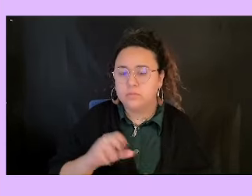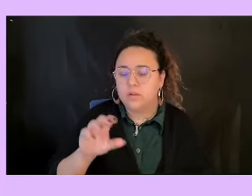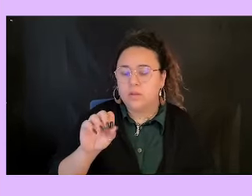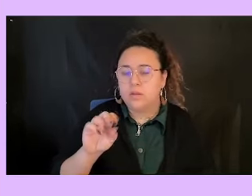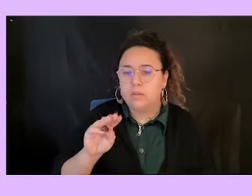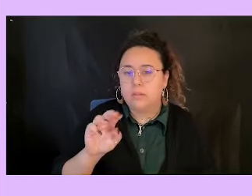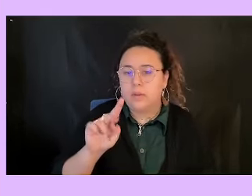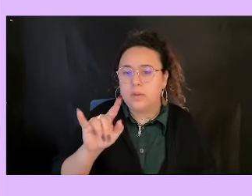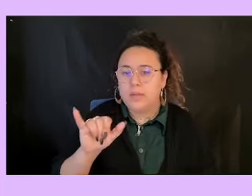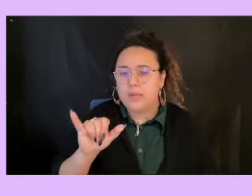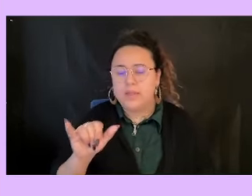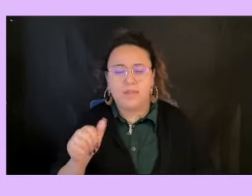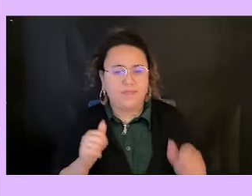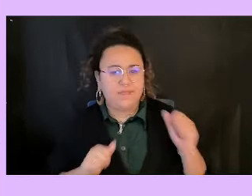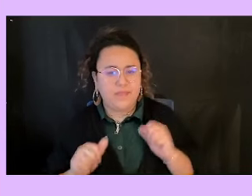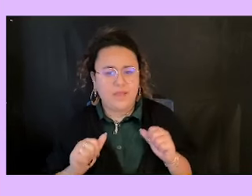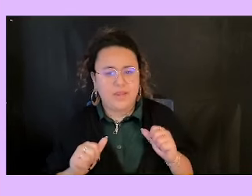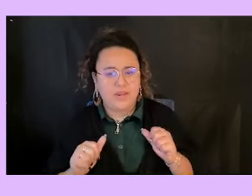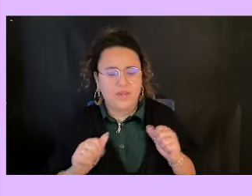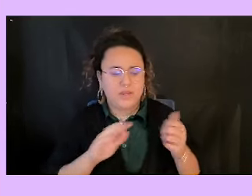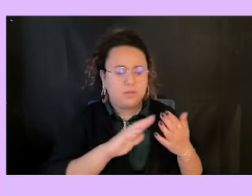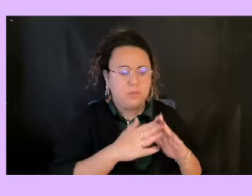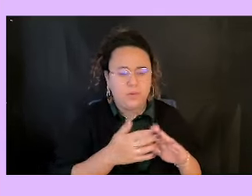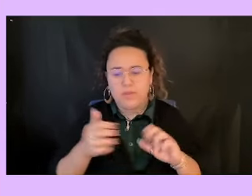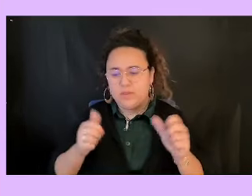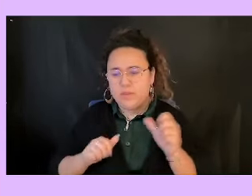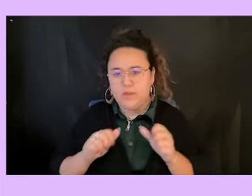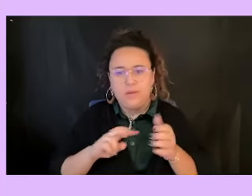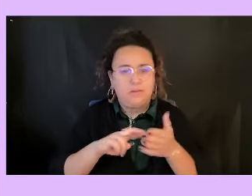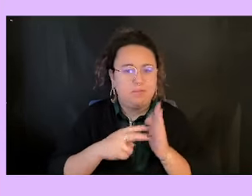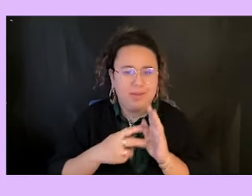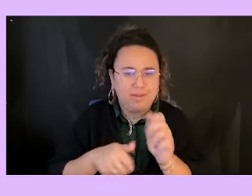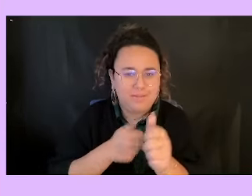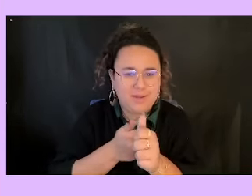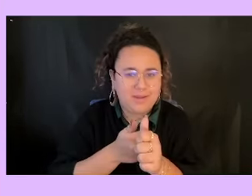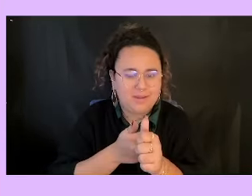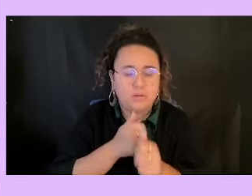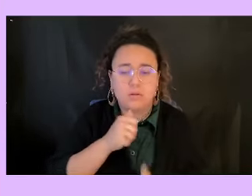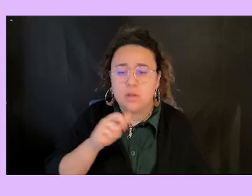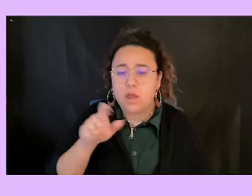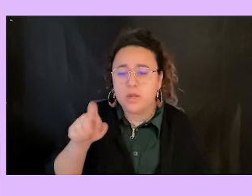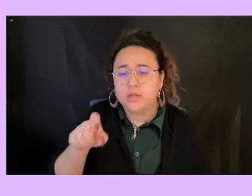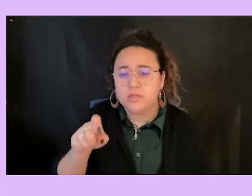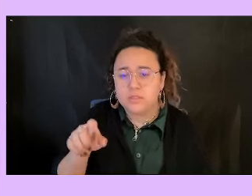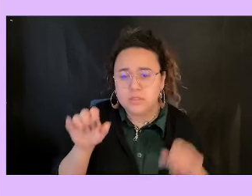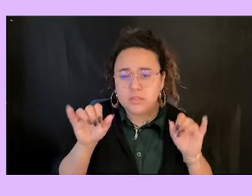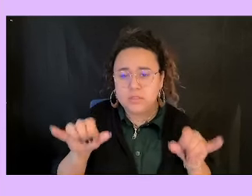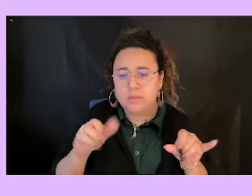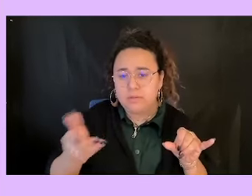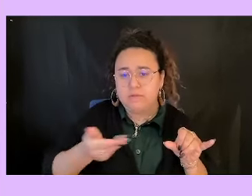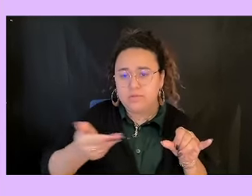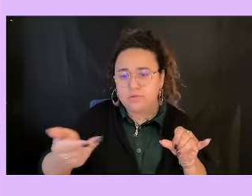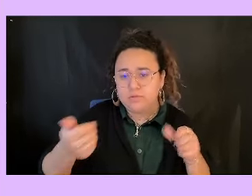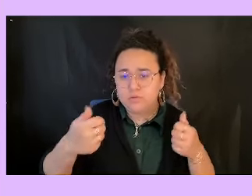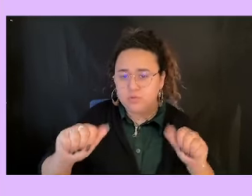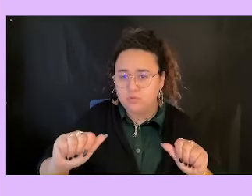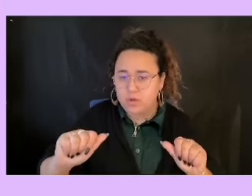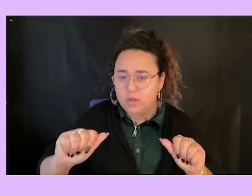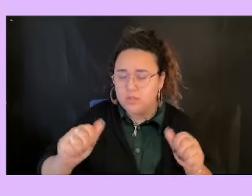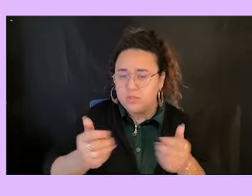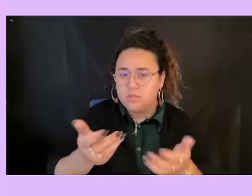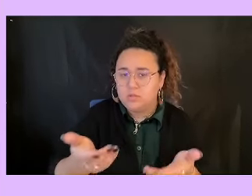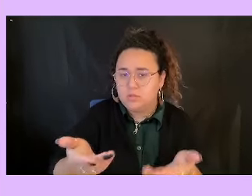and theater together, suddenly there's a connotation that is not necessarily the same invitation that we were trying to make. That's